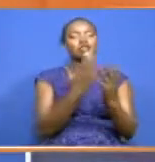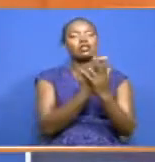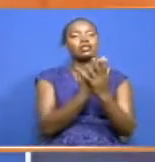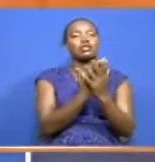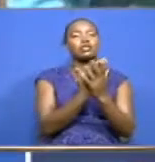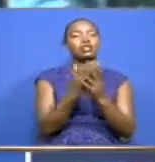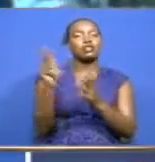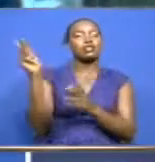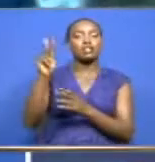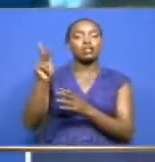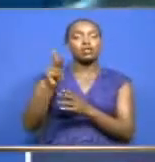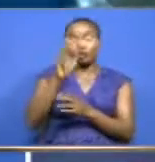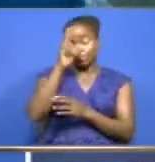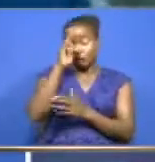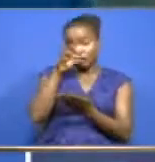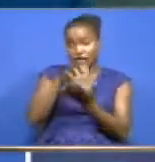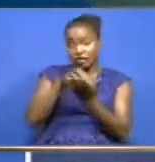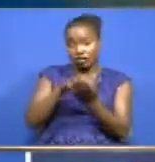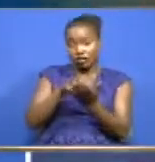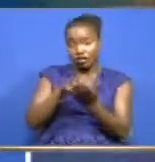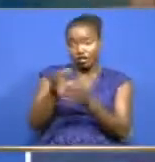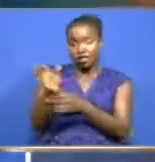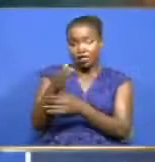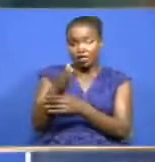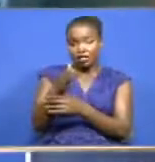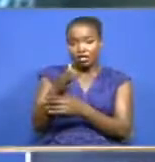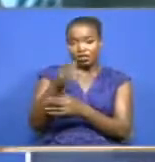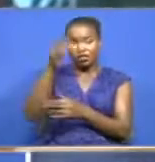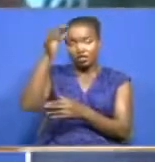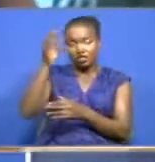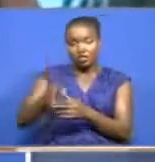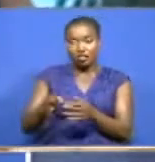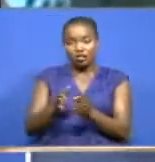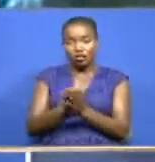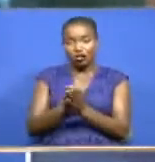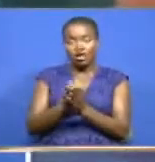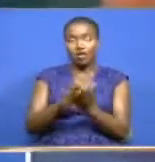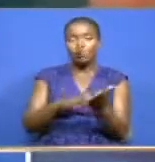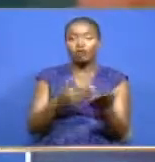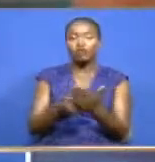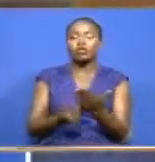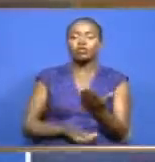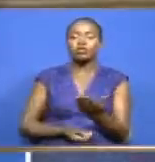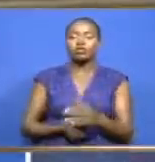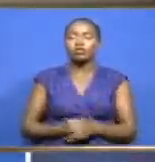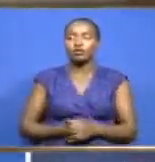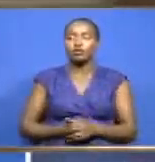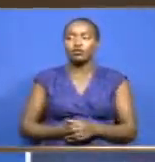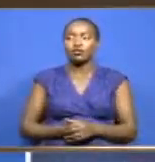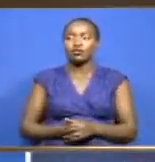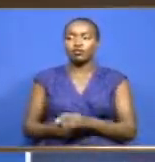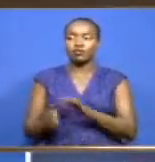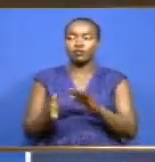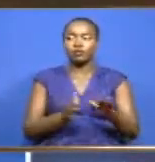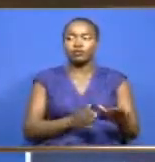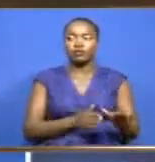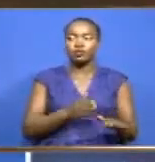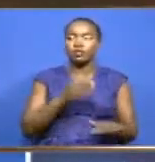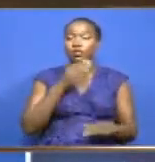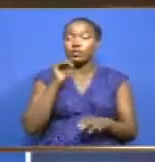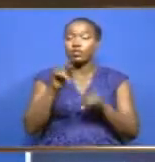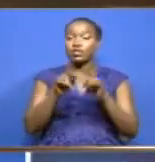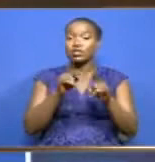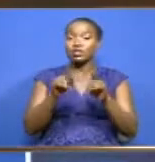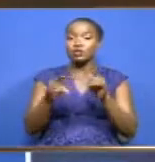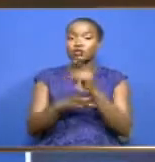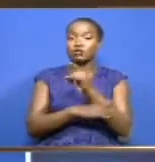Police Station until Thursday, pending a ruling on the miscellaneous application. Meanwhile, a man accused of